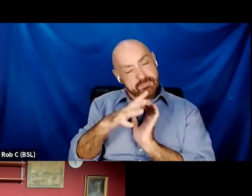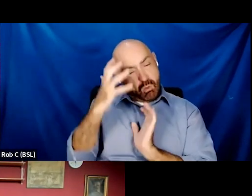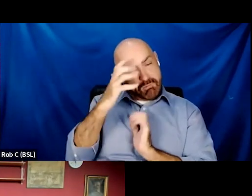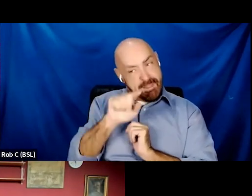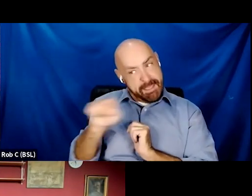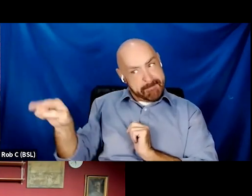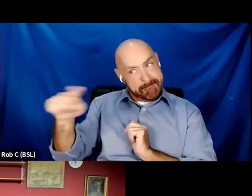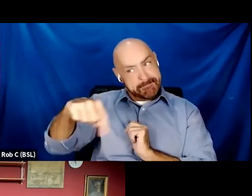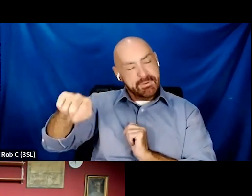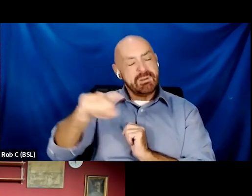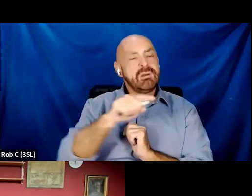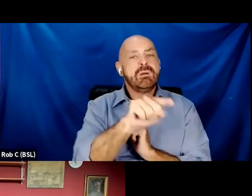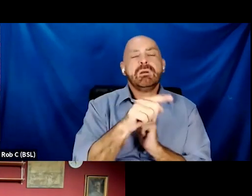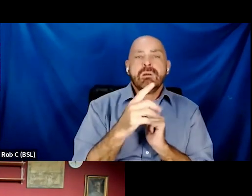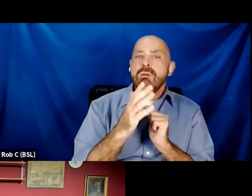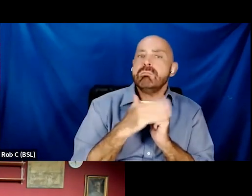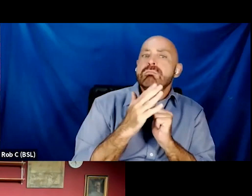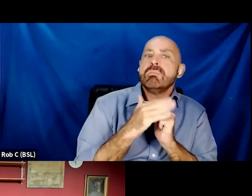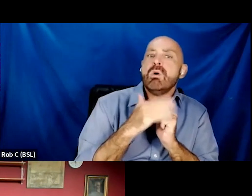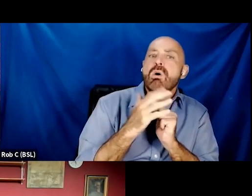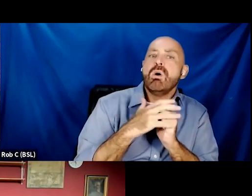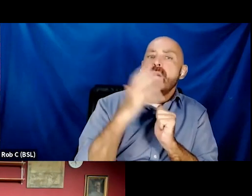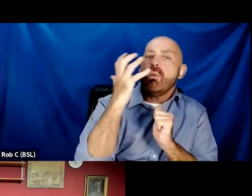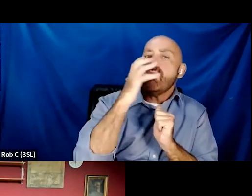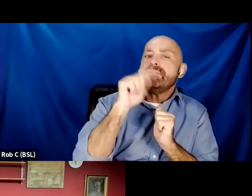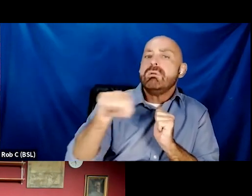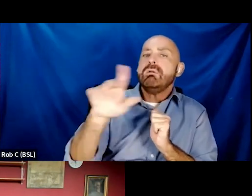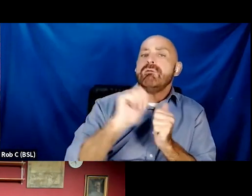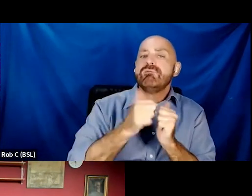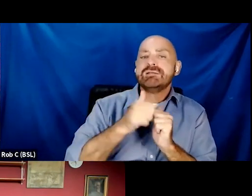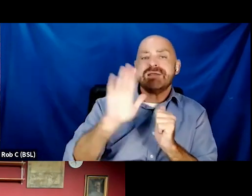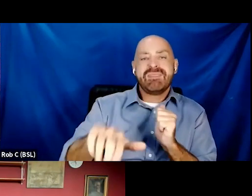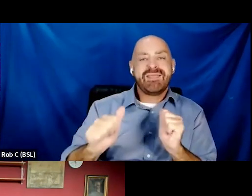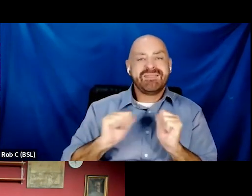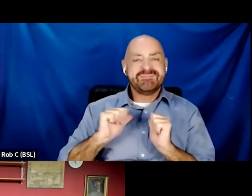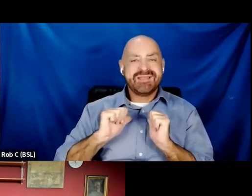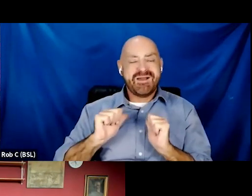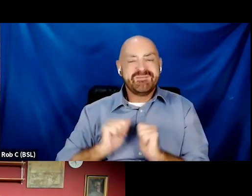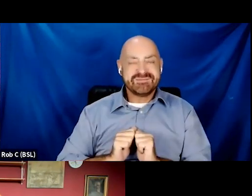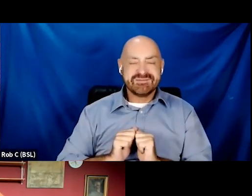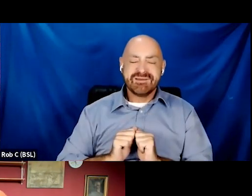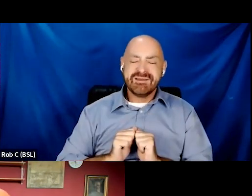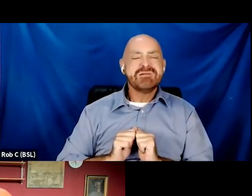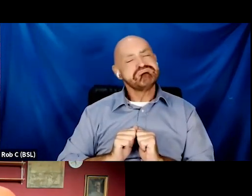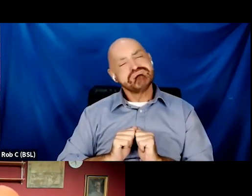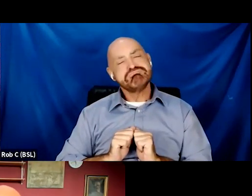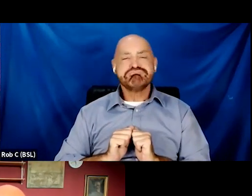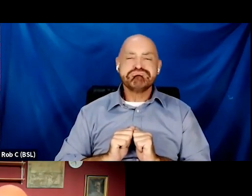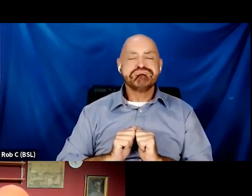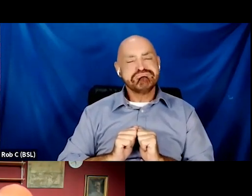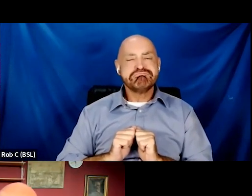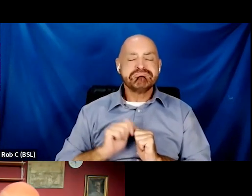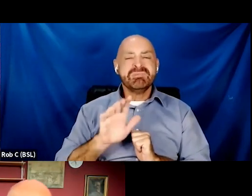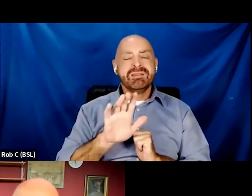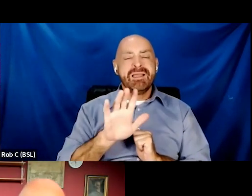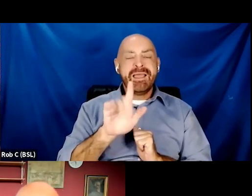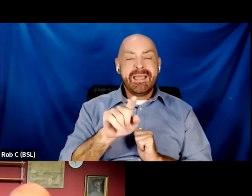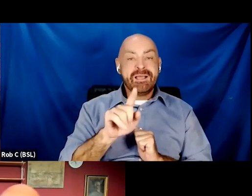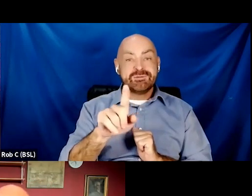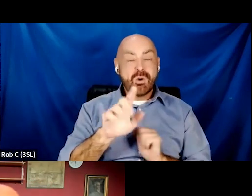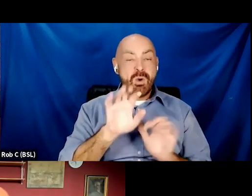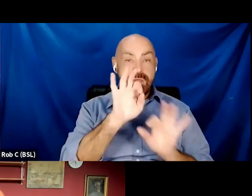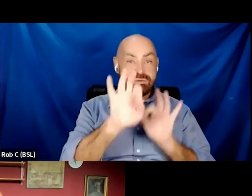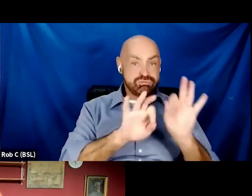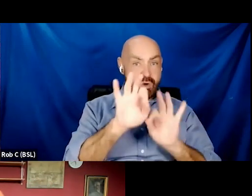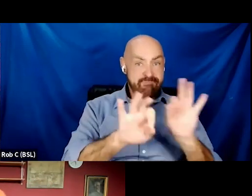more worried about their friends and relatives than about themselves. And I think it's easier to say, even though this survey was being done often